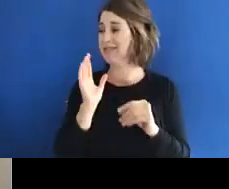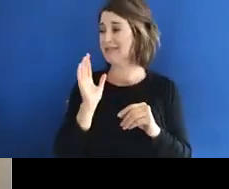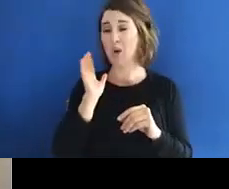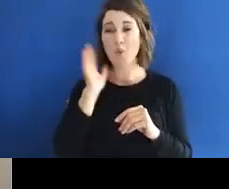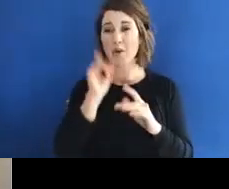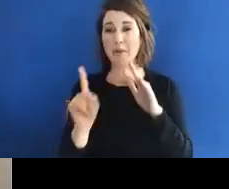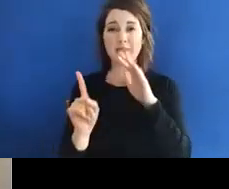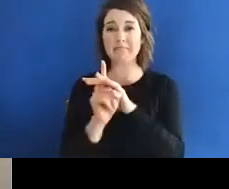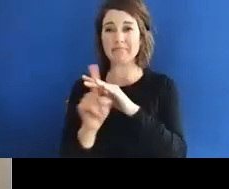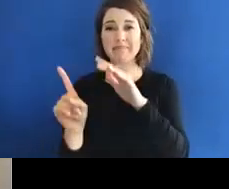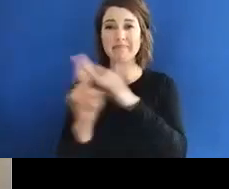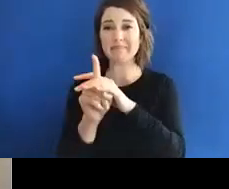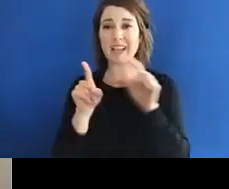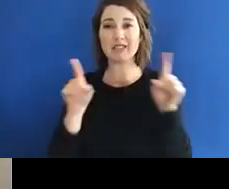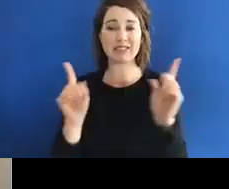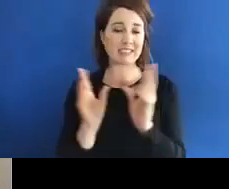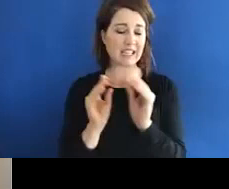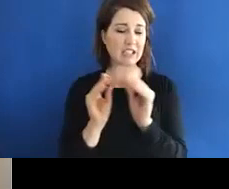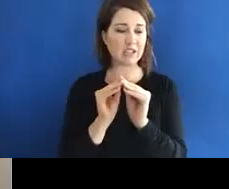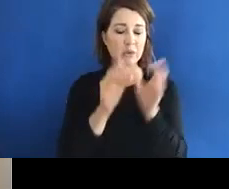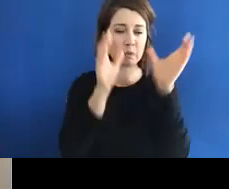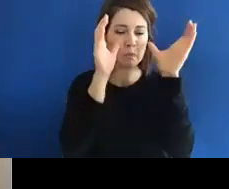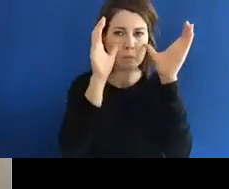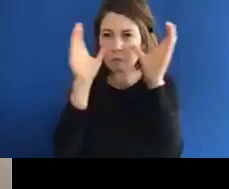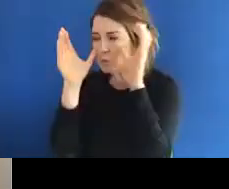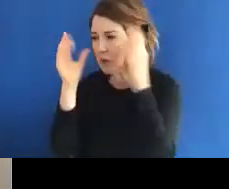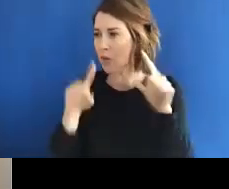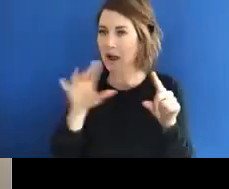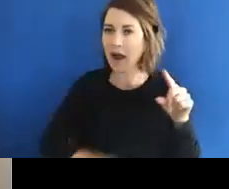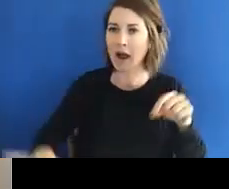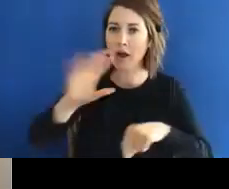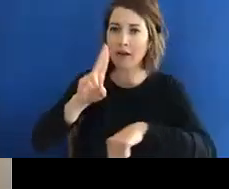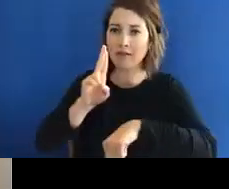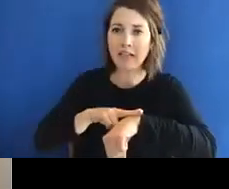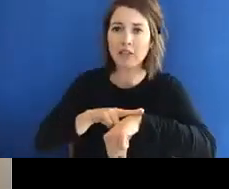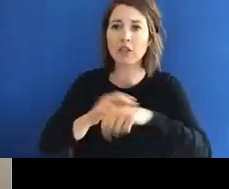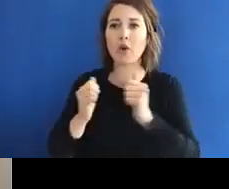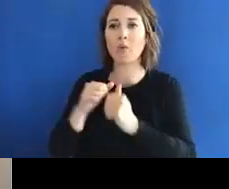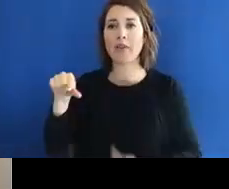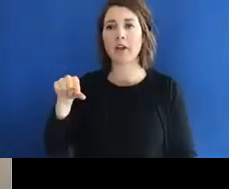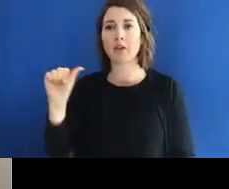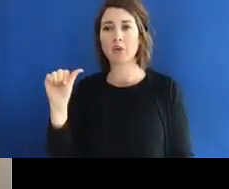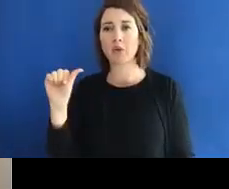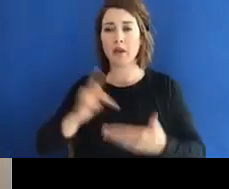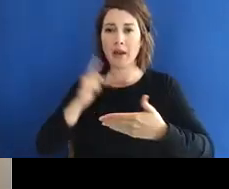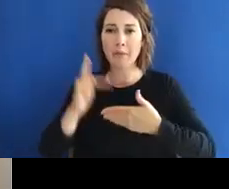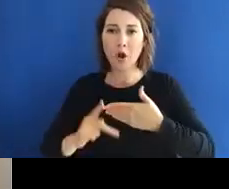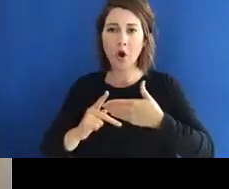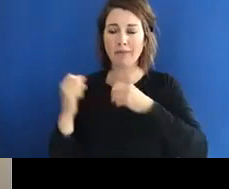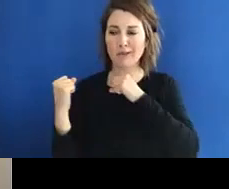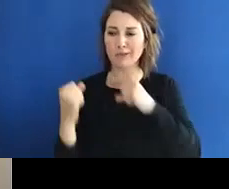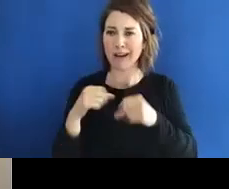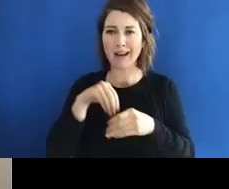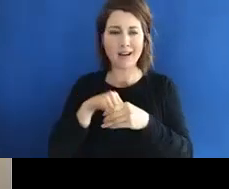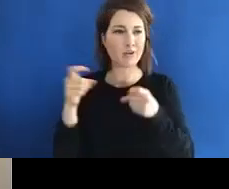more about what's happening around the country with implementing quality assurance programs, strengthening internal controls,